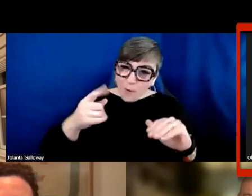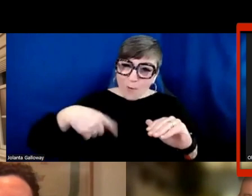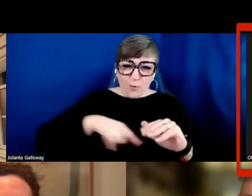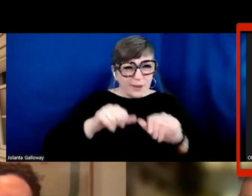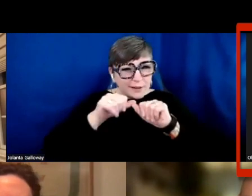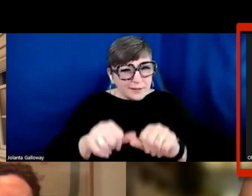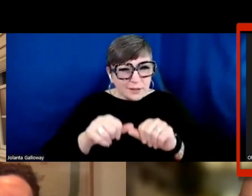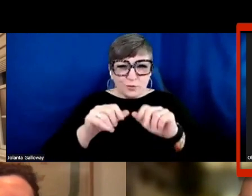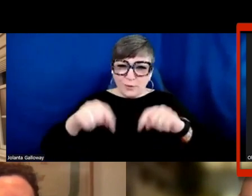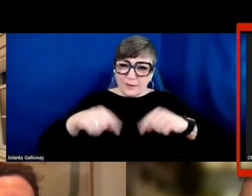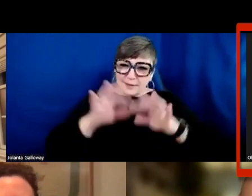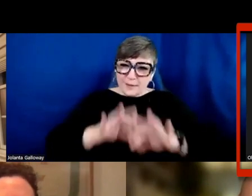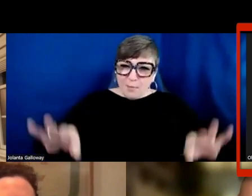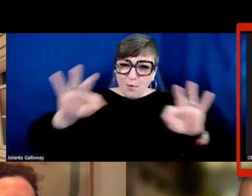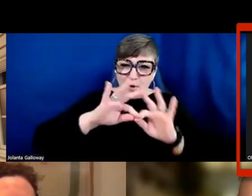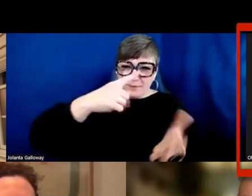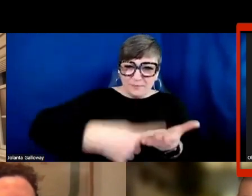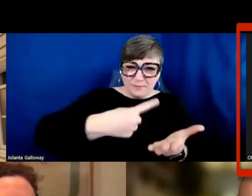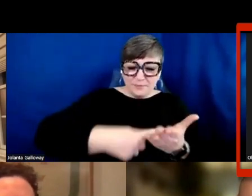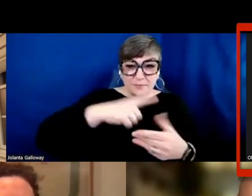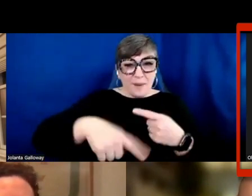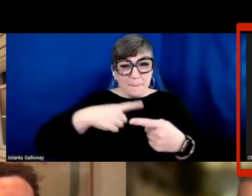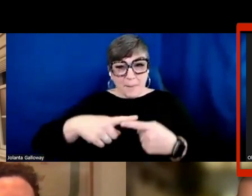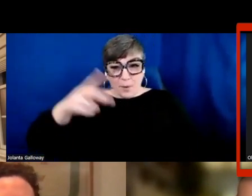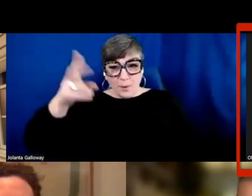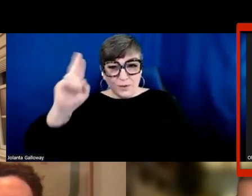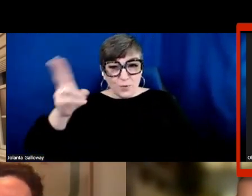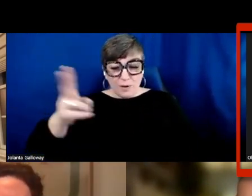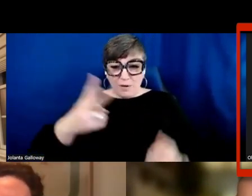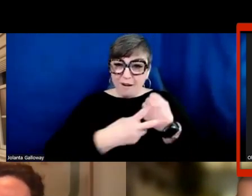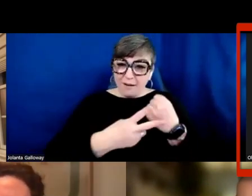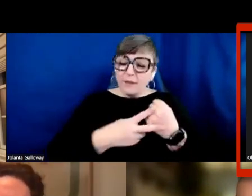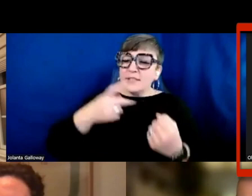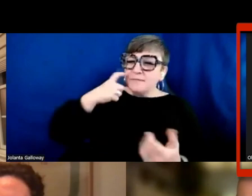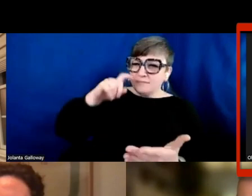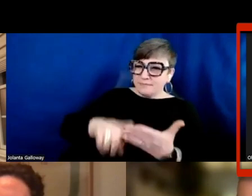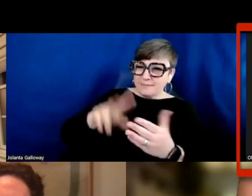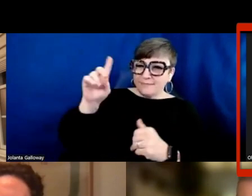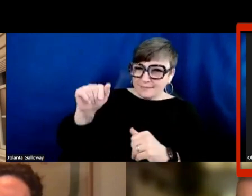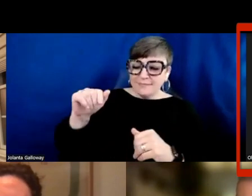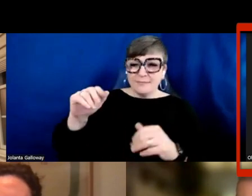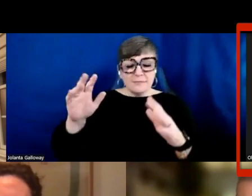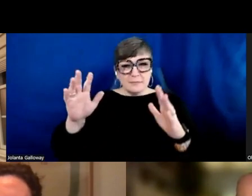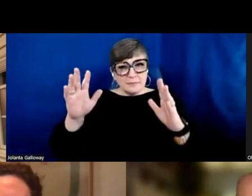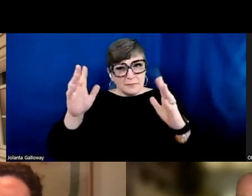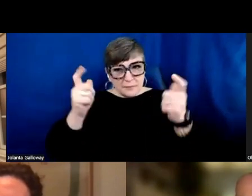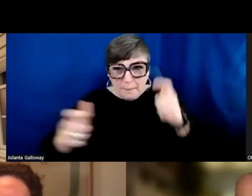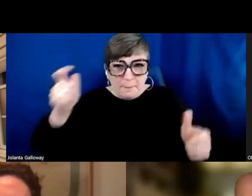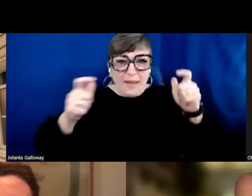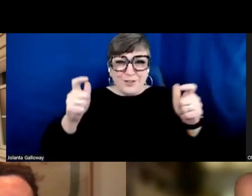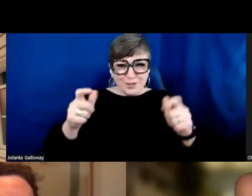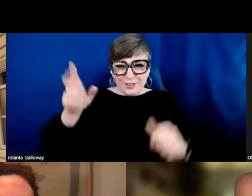about historical archives and recognizing the disabilities of major, major history makers.